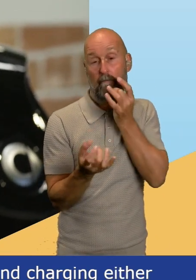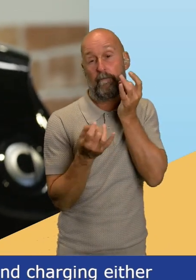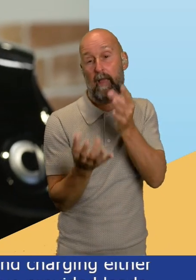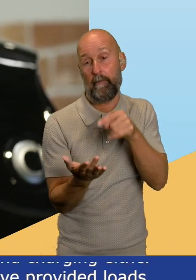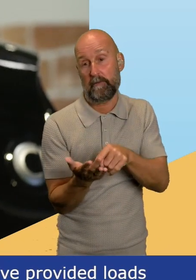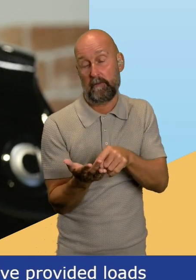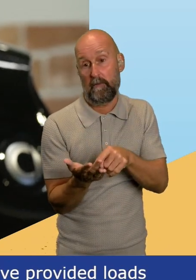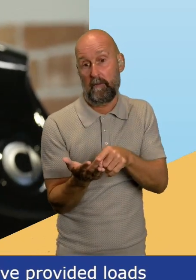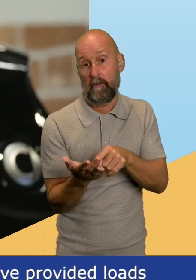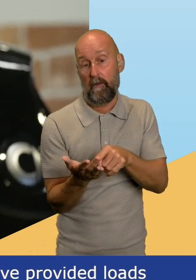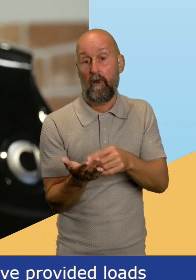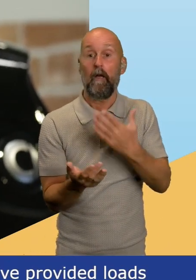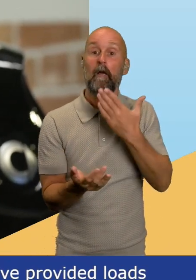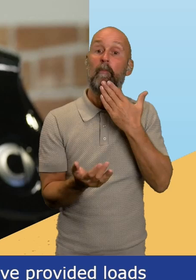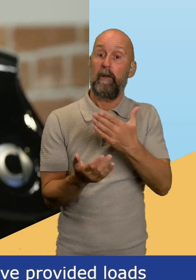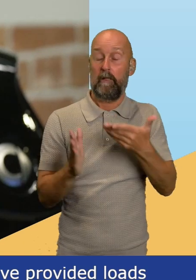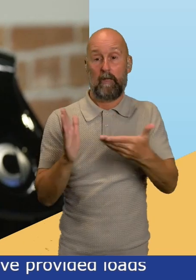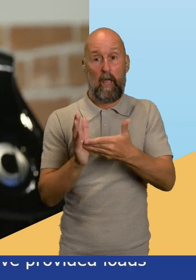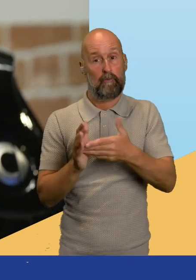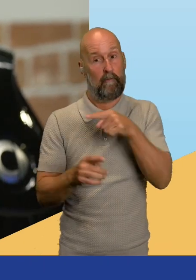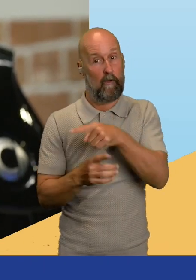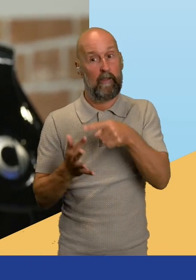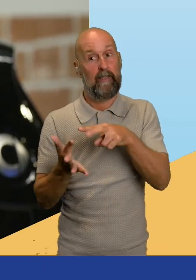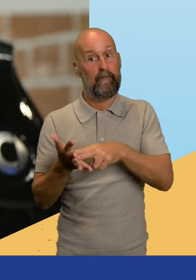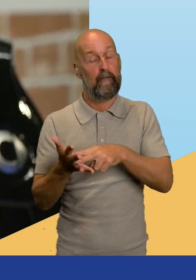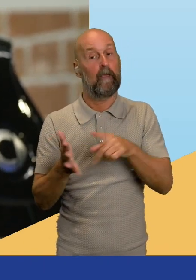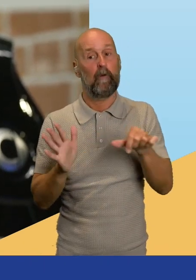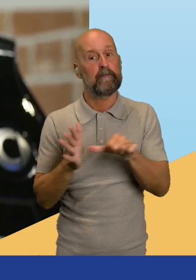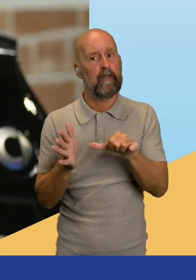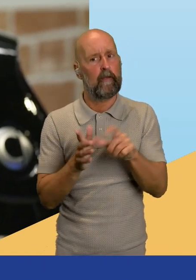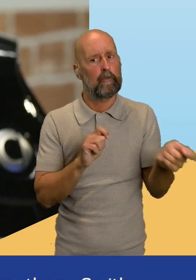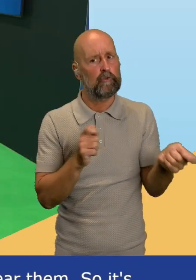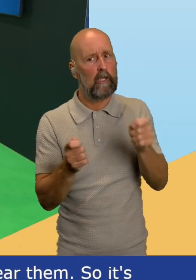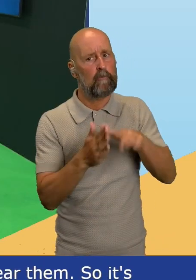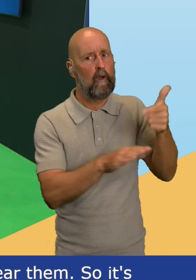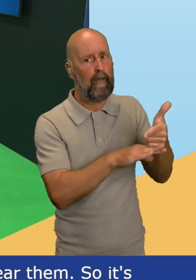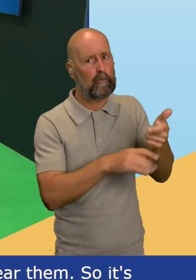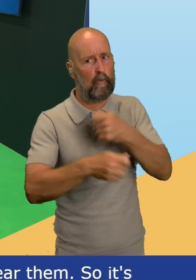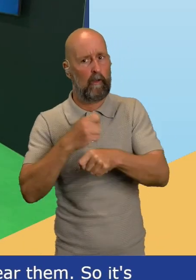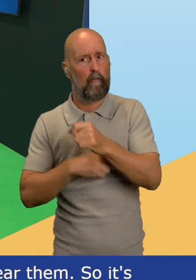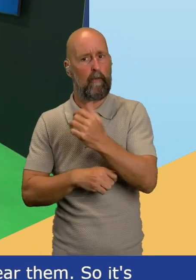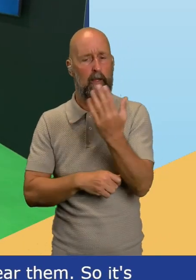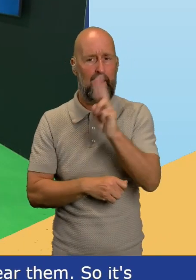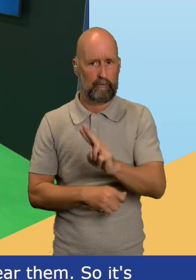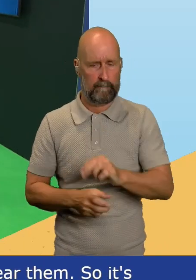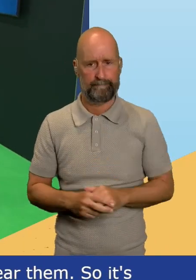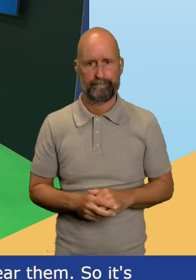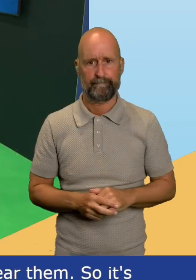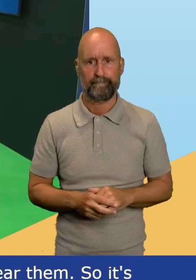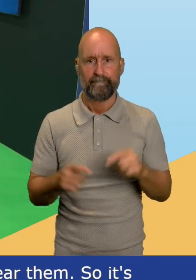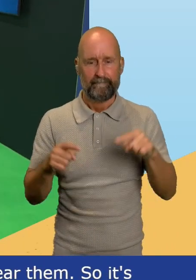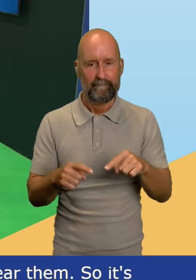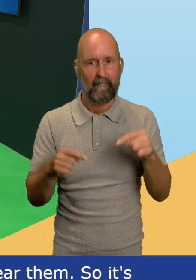do so well, plus more for EV customers, because we know it's a tough transition. Absolutely. Now we're here in the, and we're going to say this right,